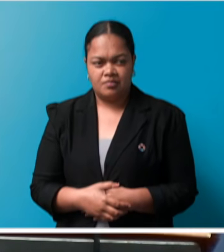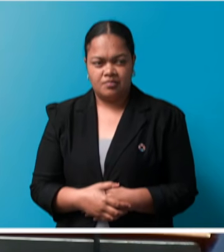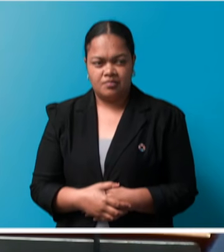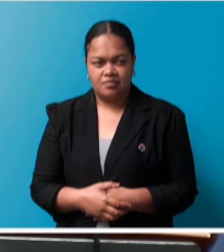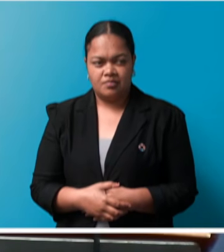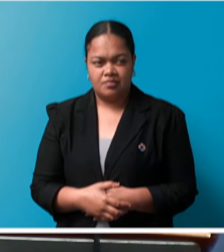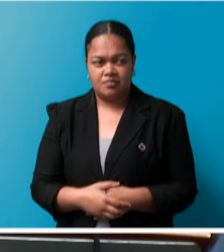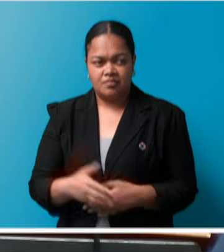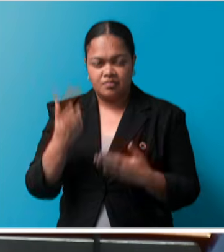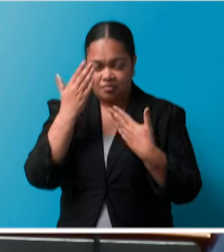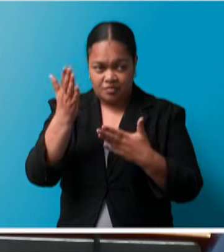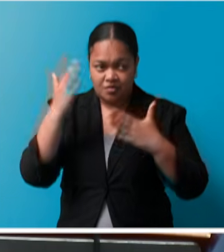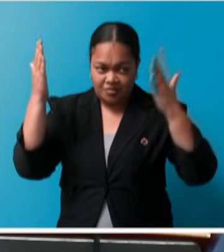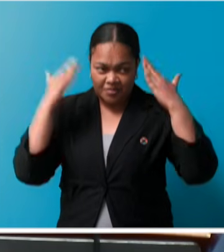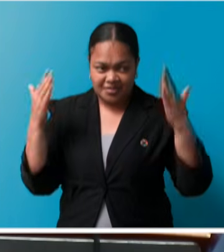Honorable Speaker,